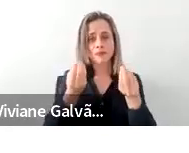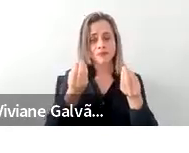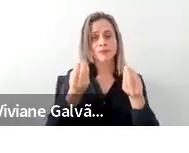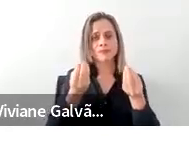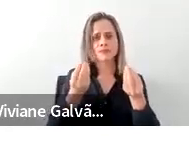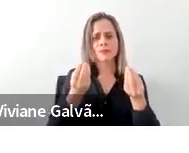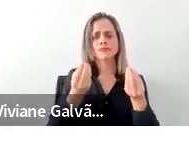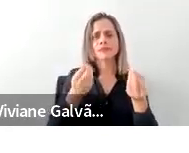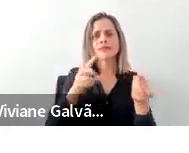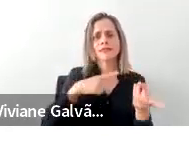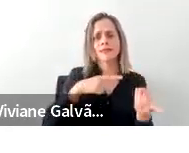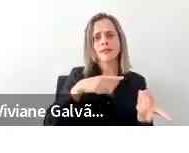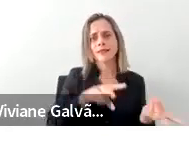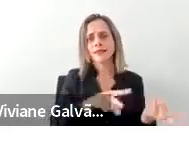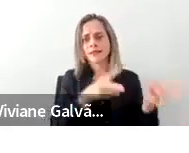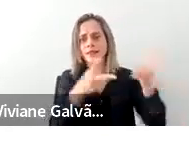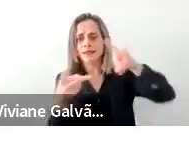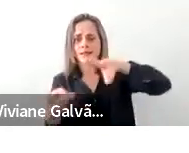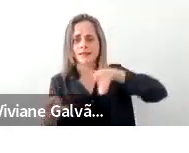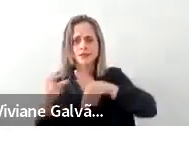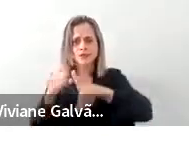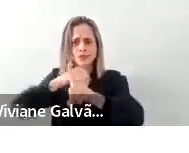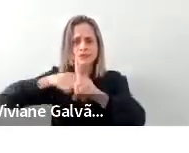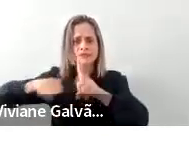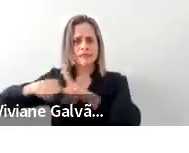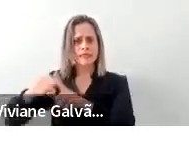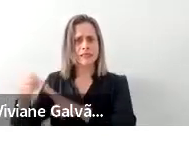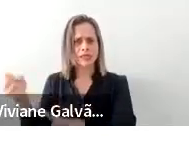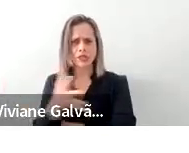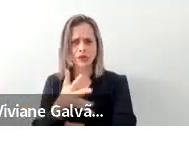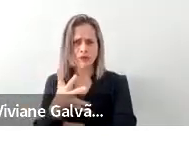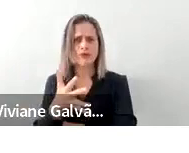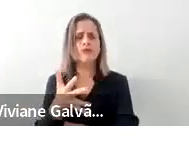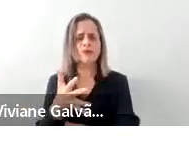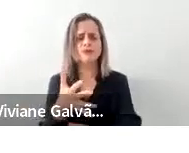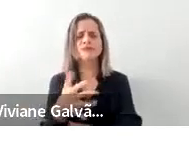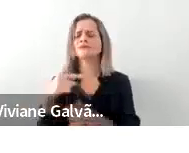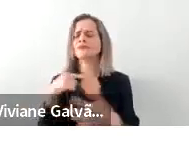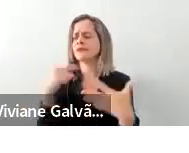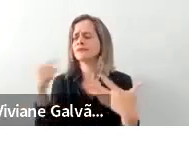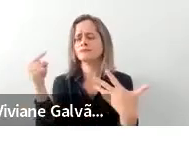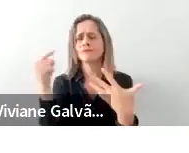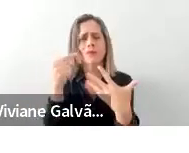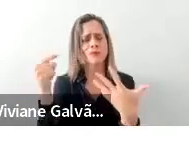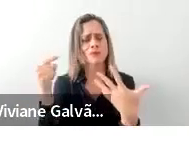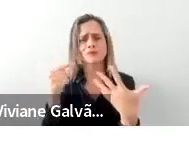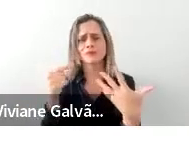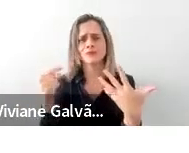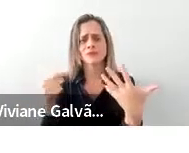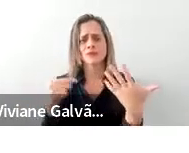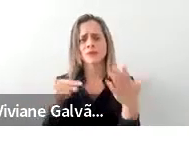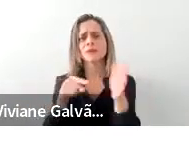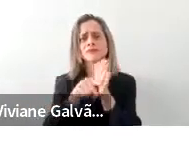So there's a lot in there, let's say. Let me just...